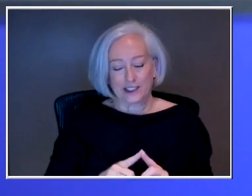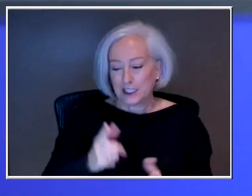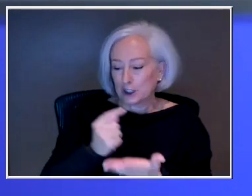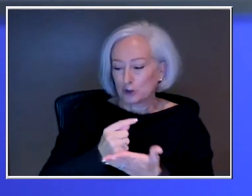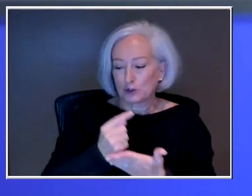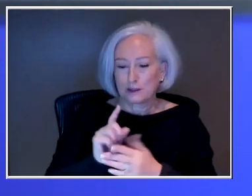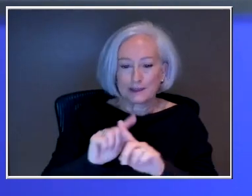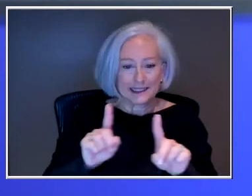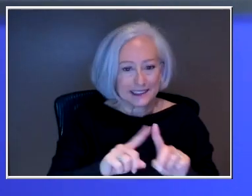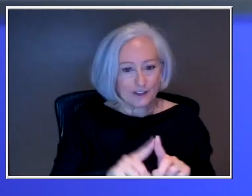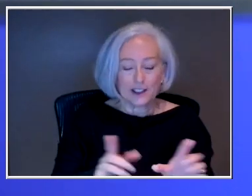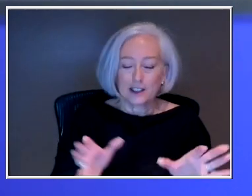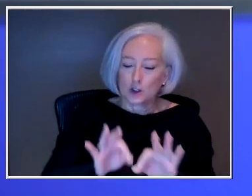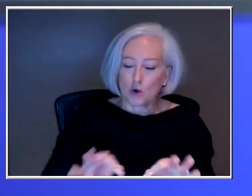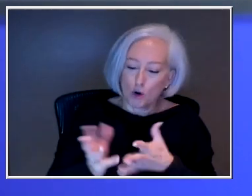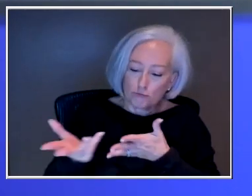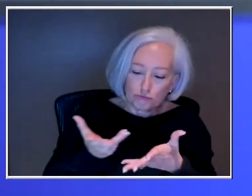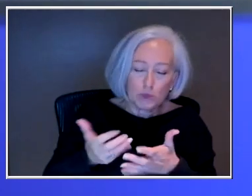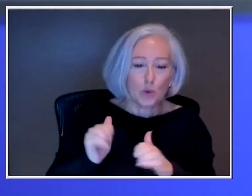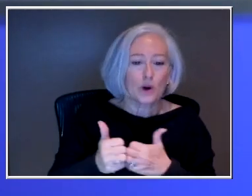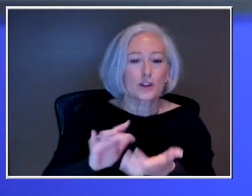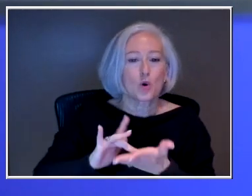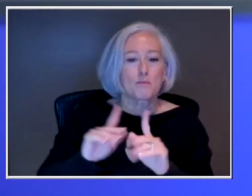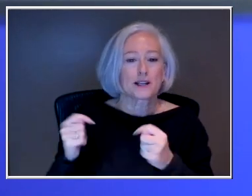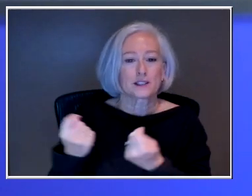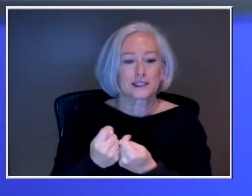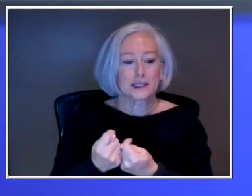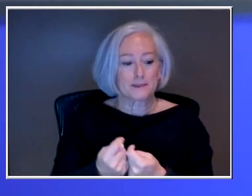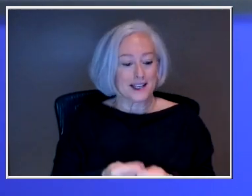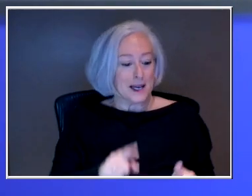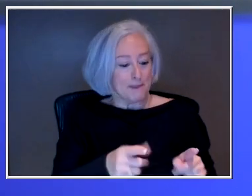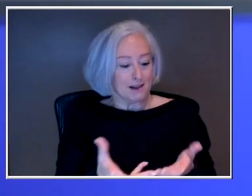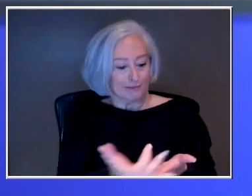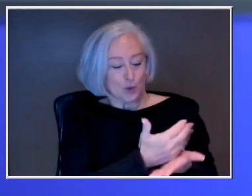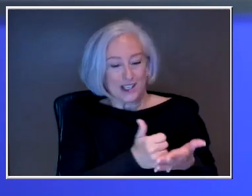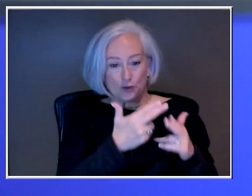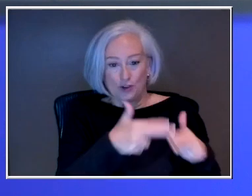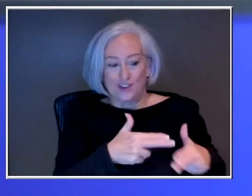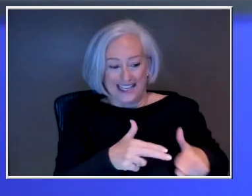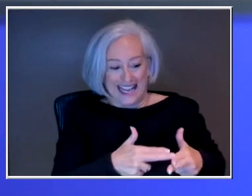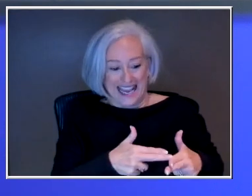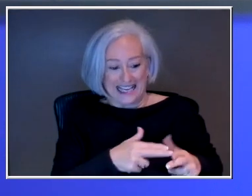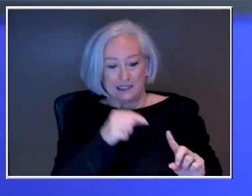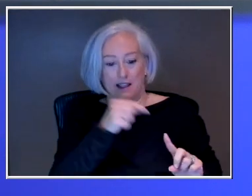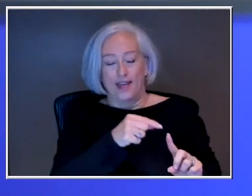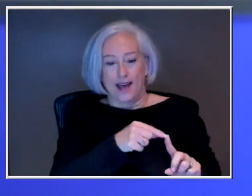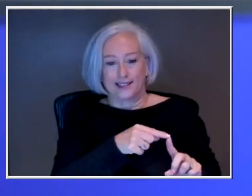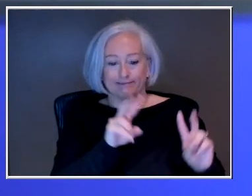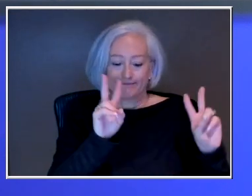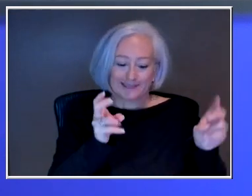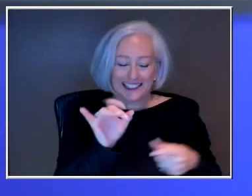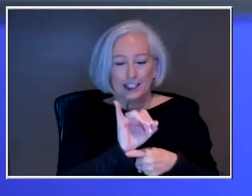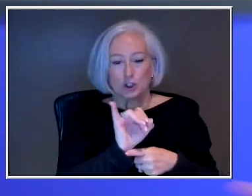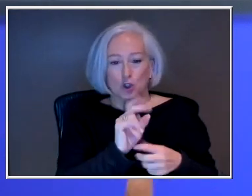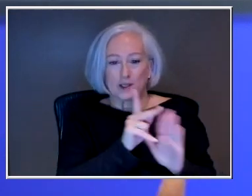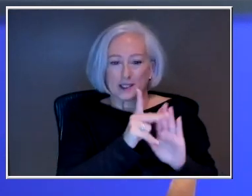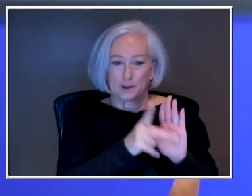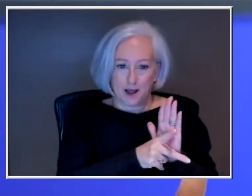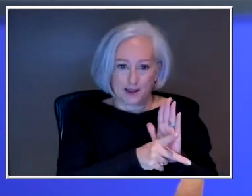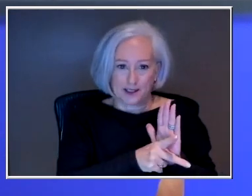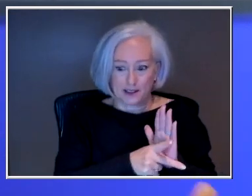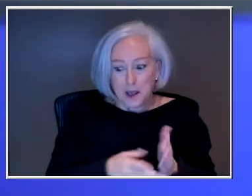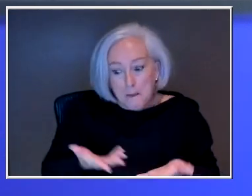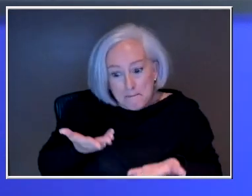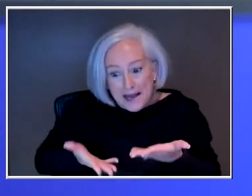team. But it's an insurance policy, so there is possibility that it could be damaged, and so this kind of acts as an insurance that you could have